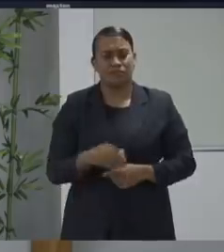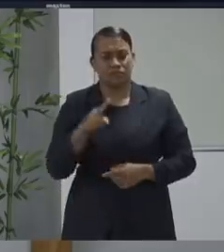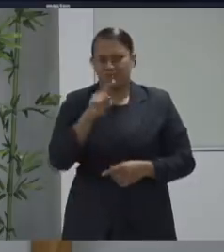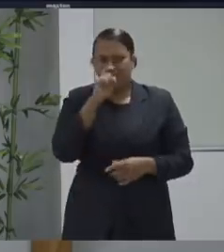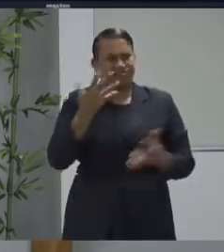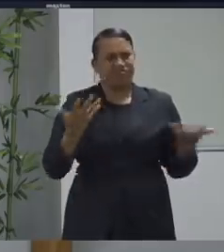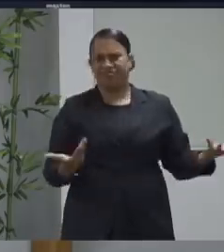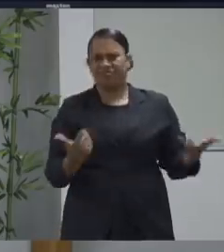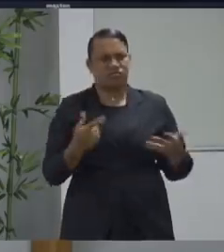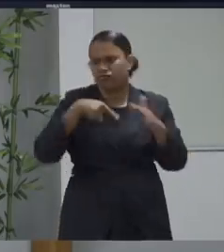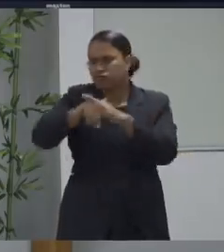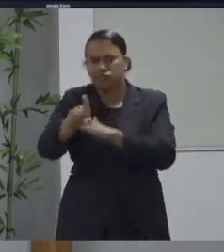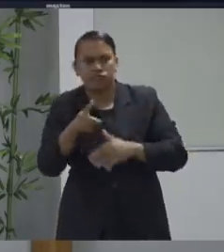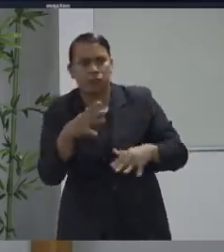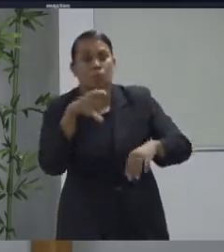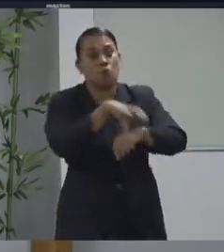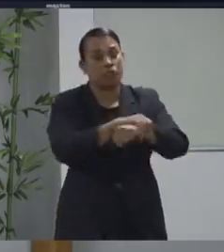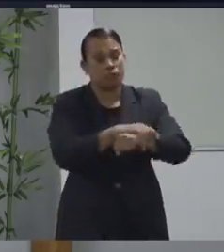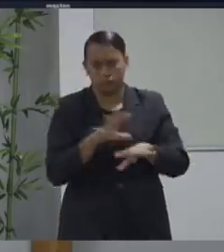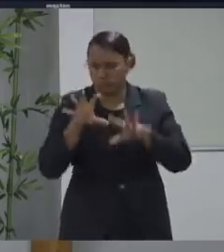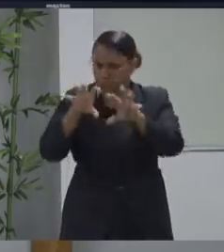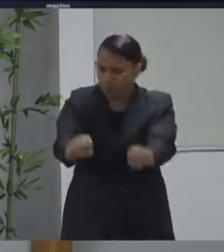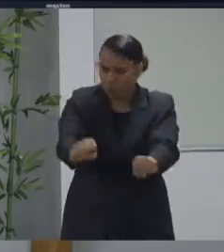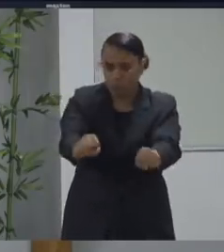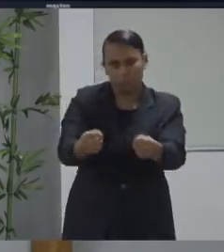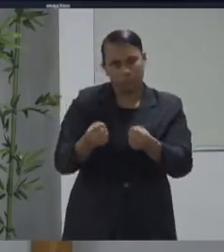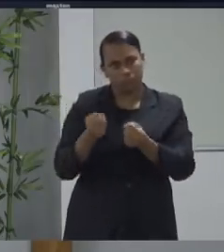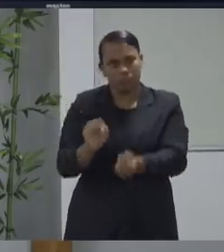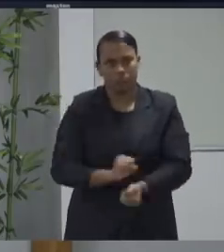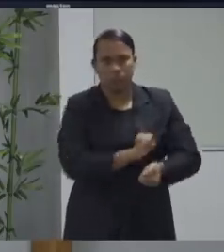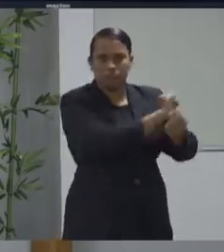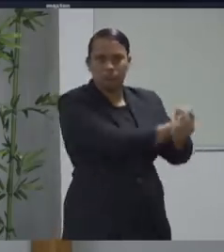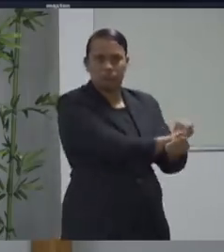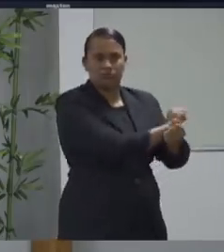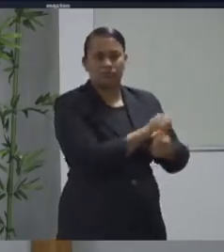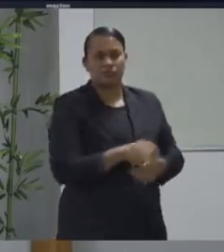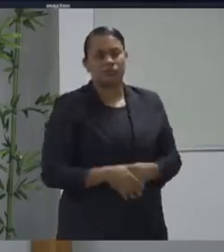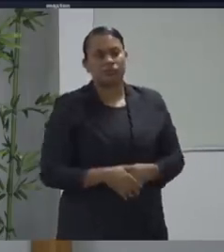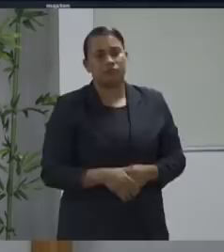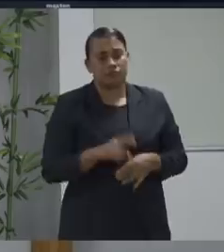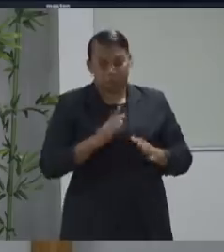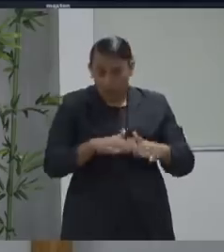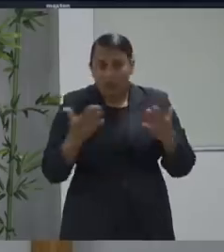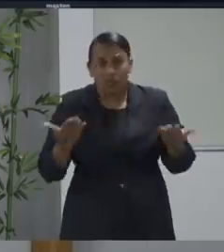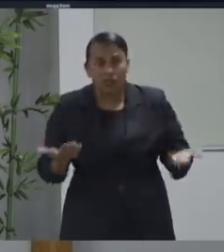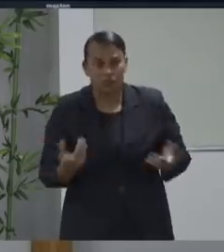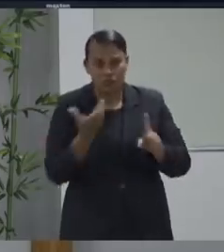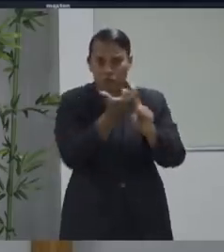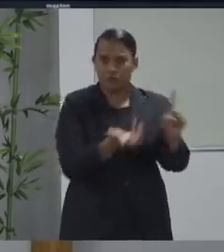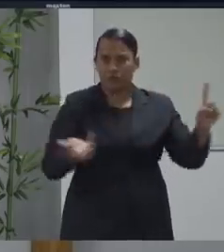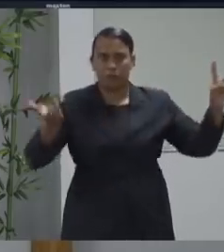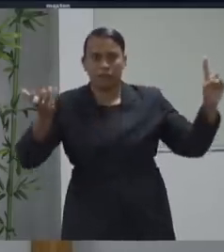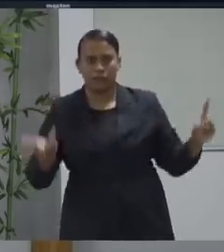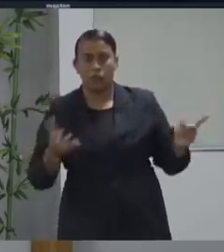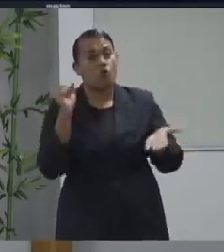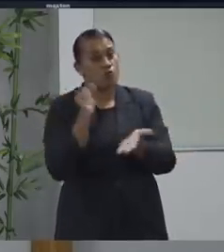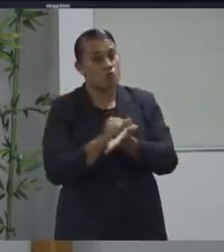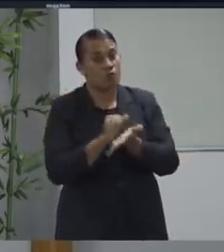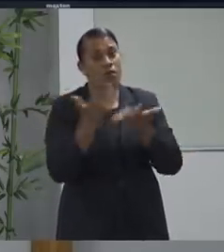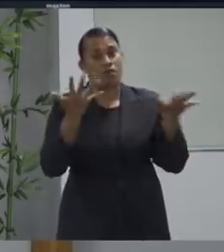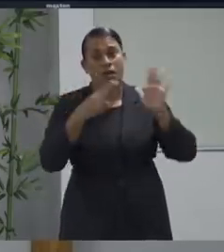Fiji police force. He has been arrested and is now securely in isolation at Nadi Hospital.